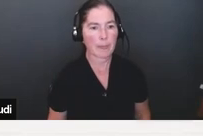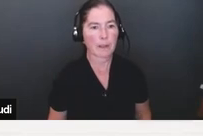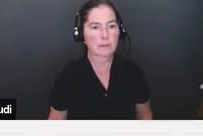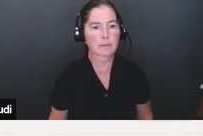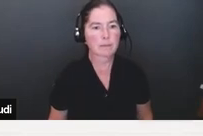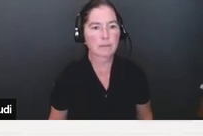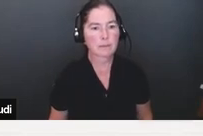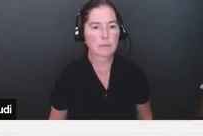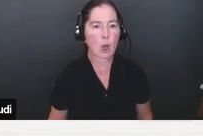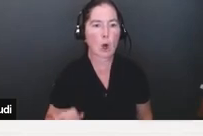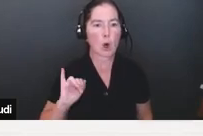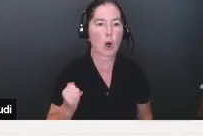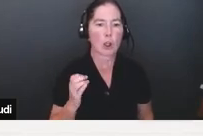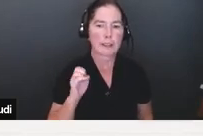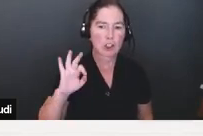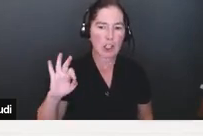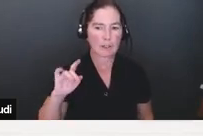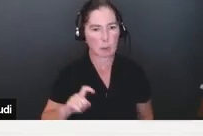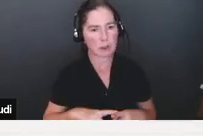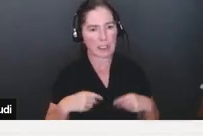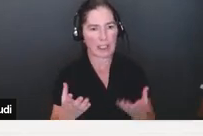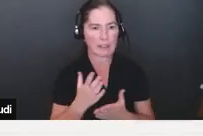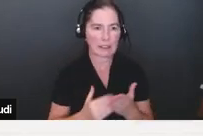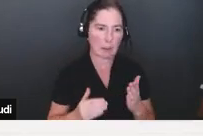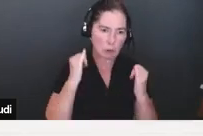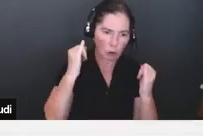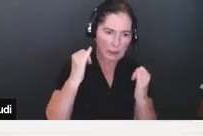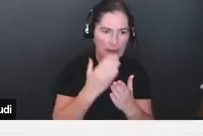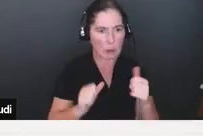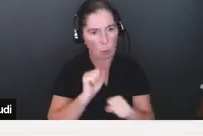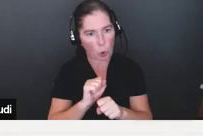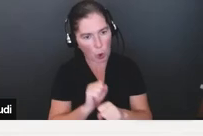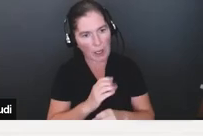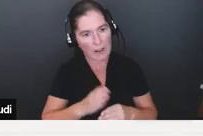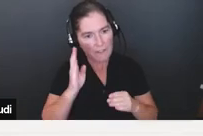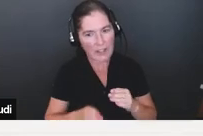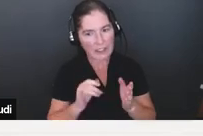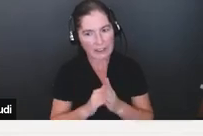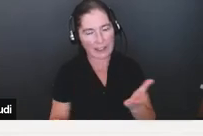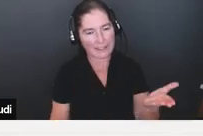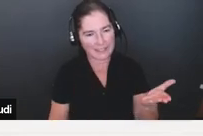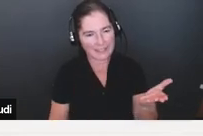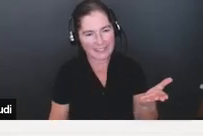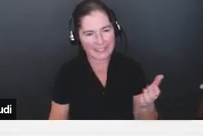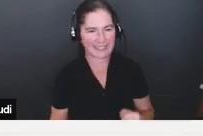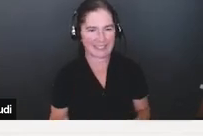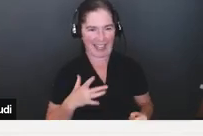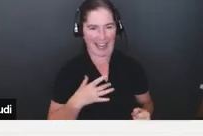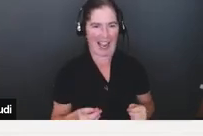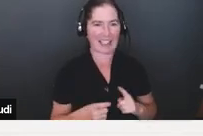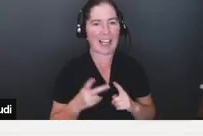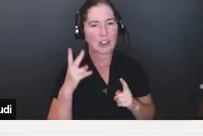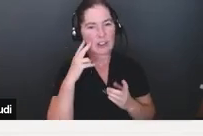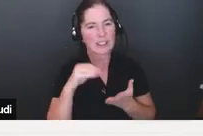Oh yeah, Jeff, you're supposed to give some instructions and some work. You probably should finish that. Yeah, so I really like being able to click on that